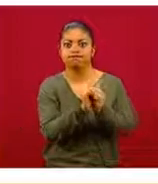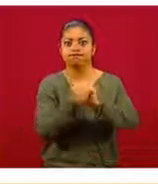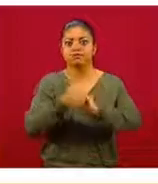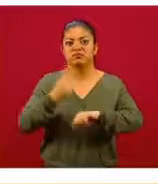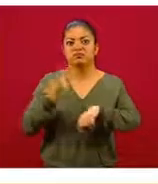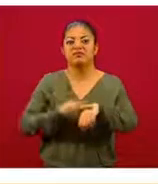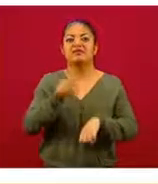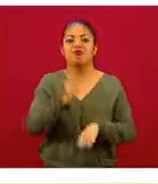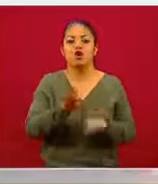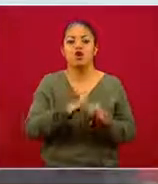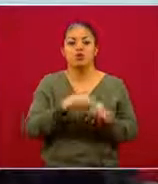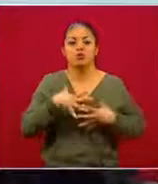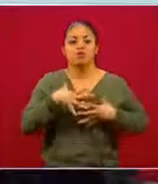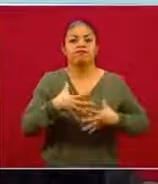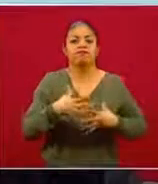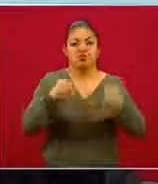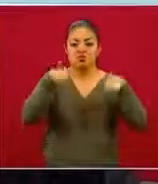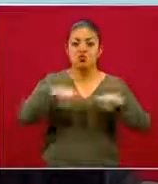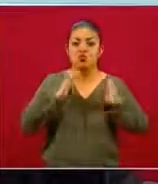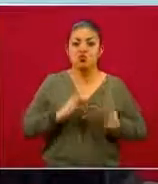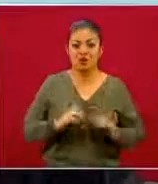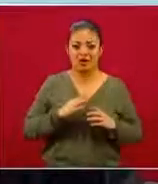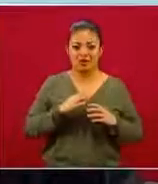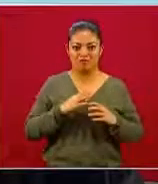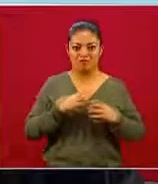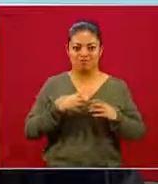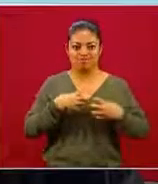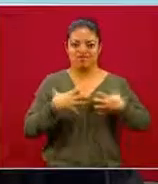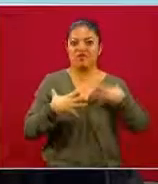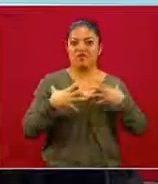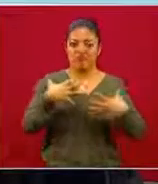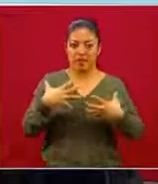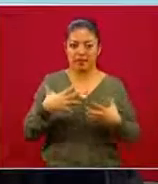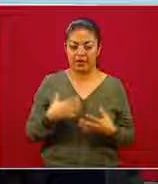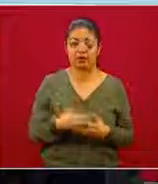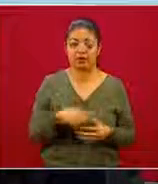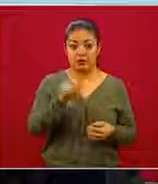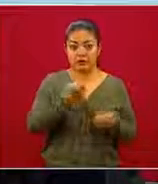an inflammatory immunological response.